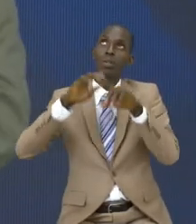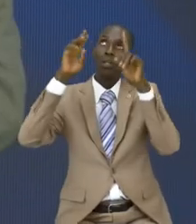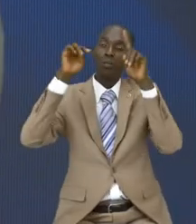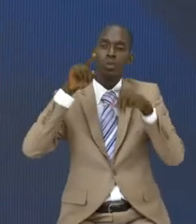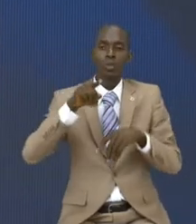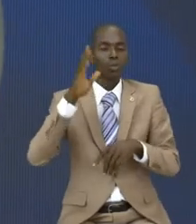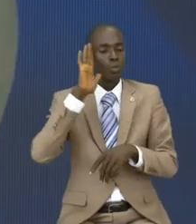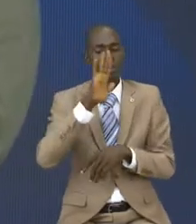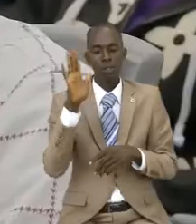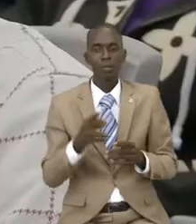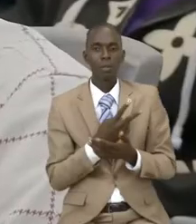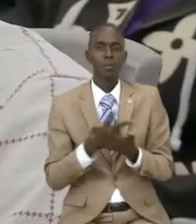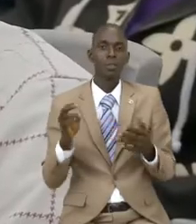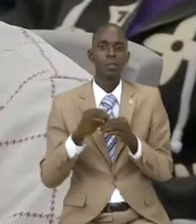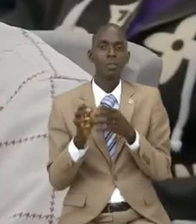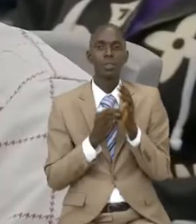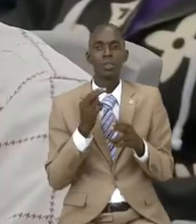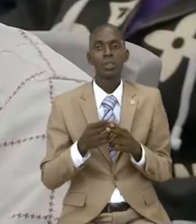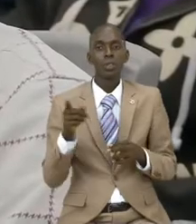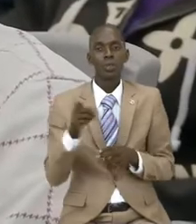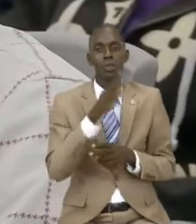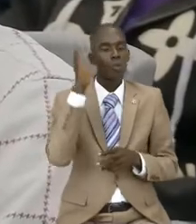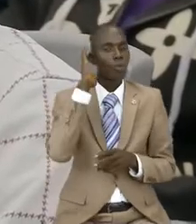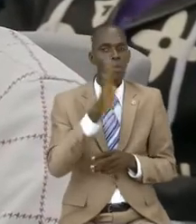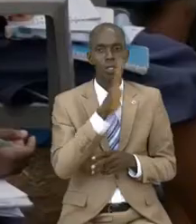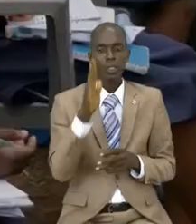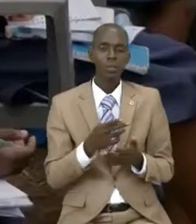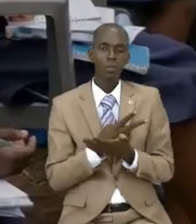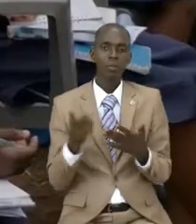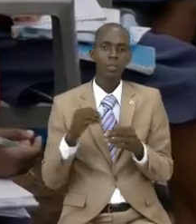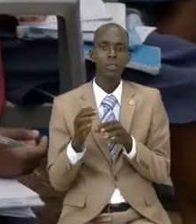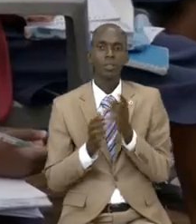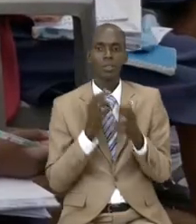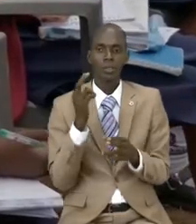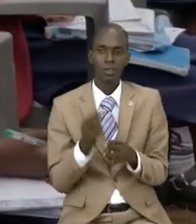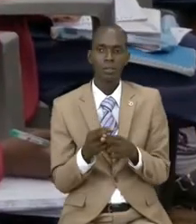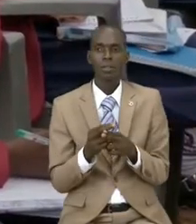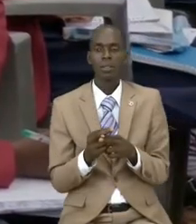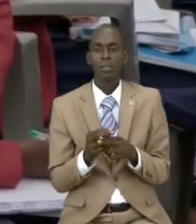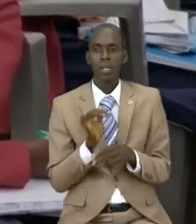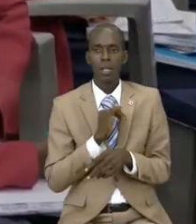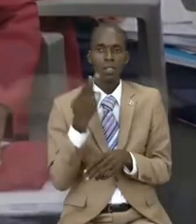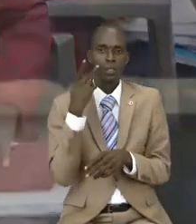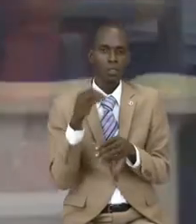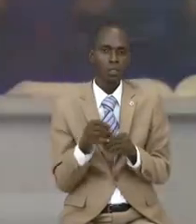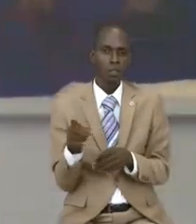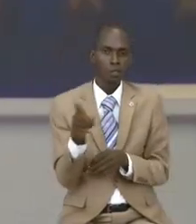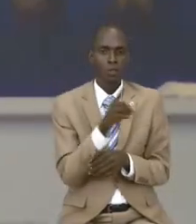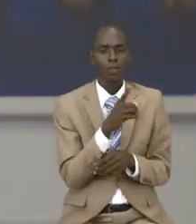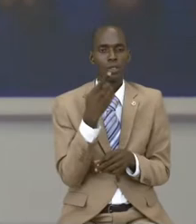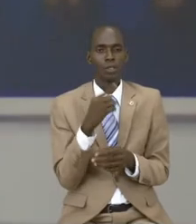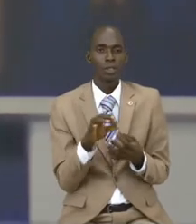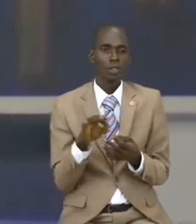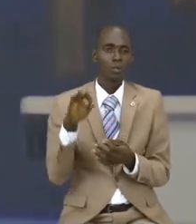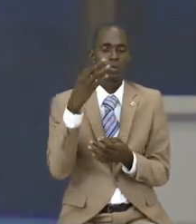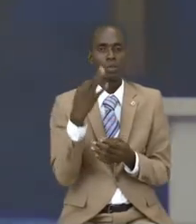never fail. I said you will never fail. I see in you the spirit of